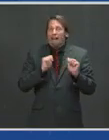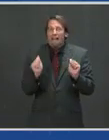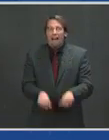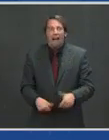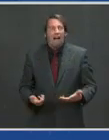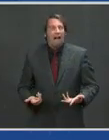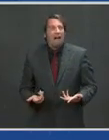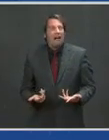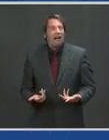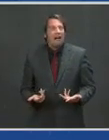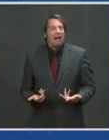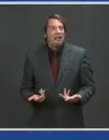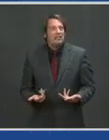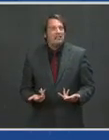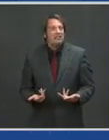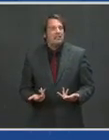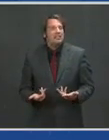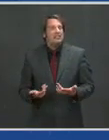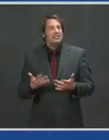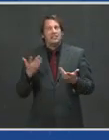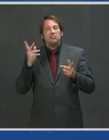people getting shot.